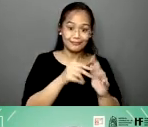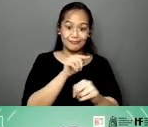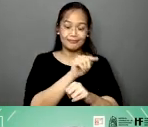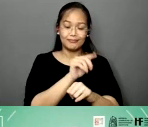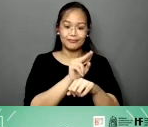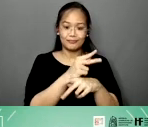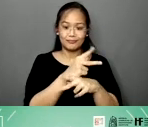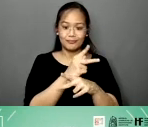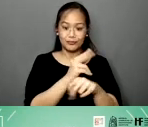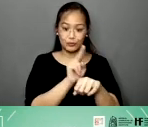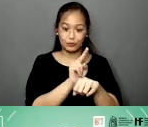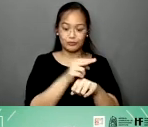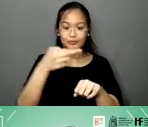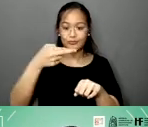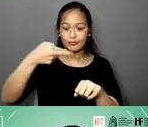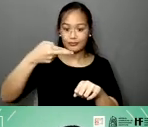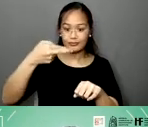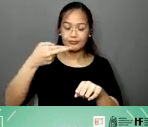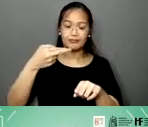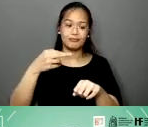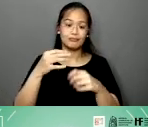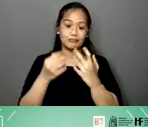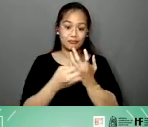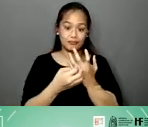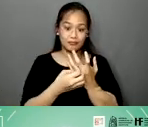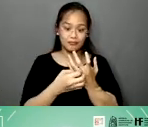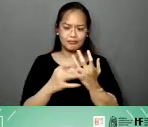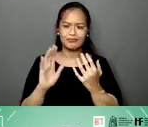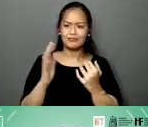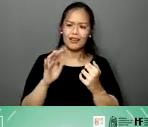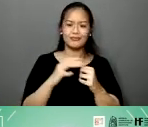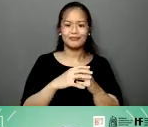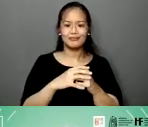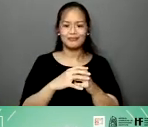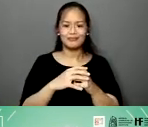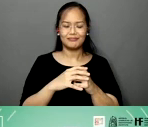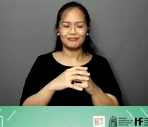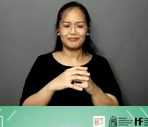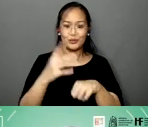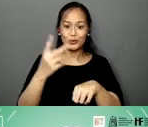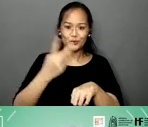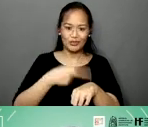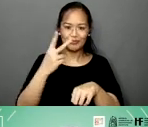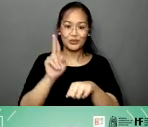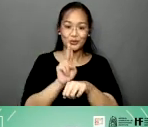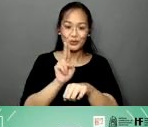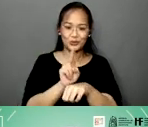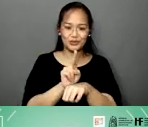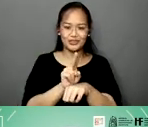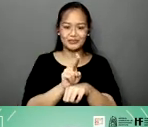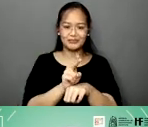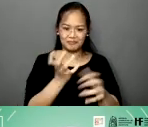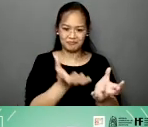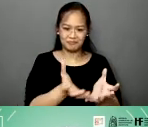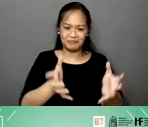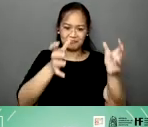or rice in particular is being cooked, it actually doubles as the container. And it gives more value to